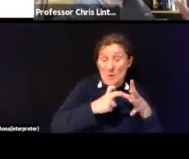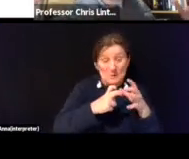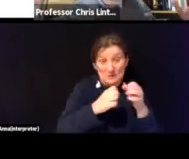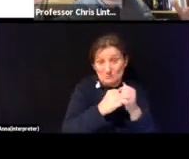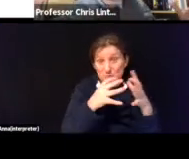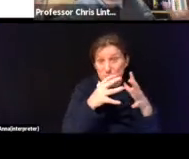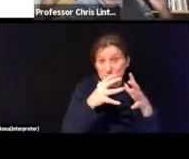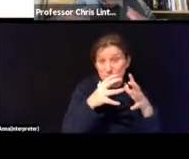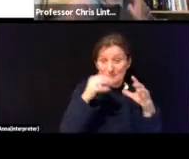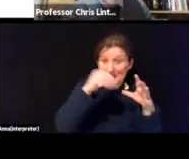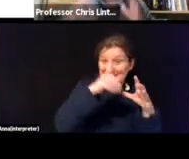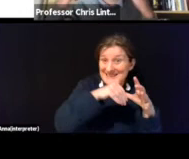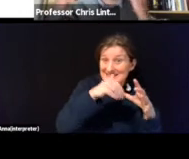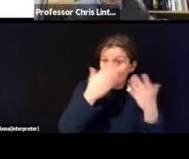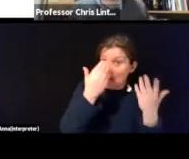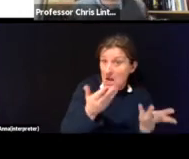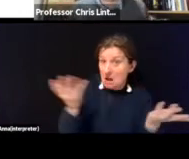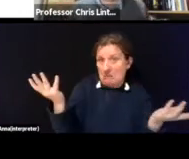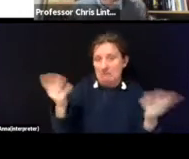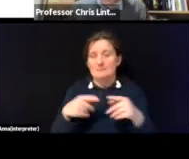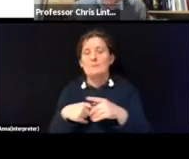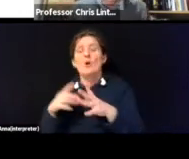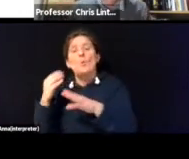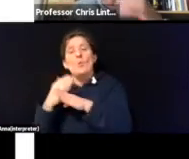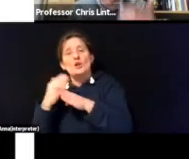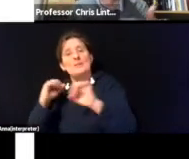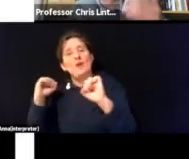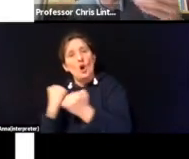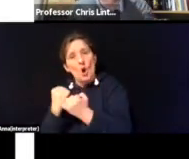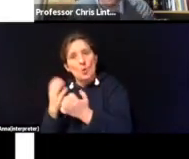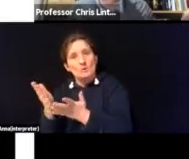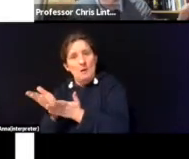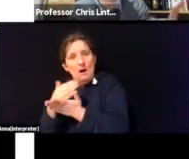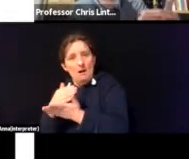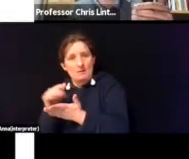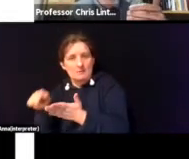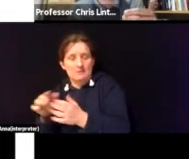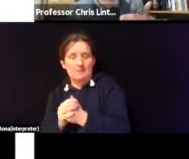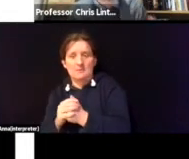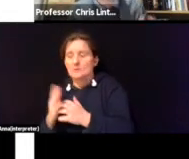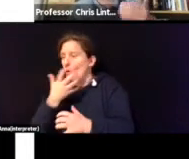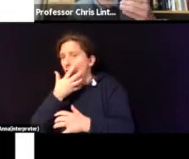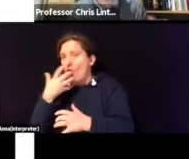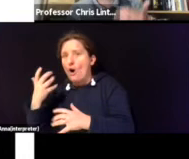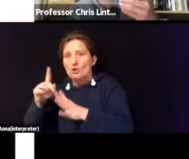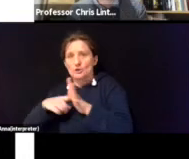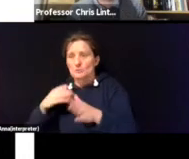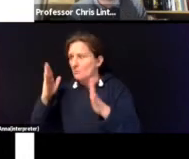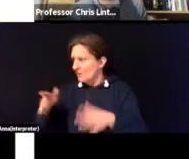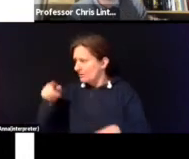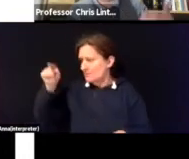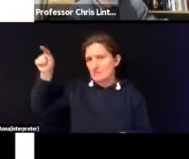enormous atmosphere. And that only works in the cold part of the disk. And so what that tells us for these hot Jupiters is that they must